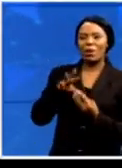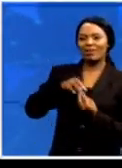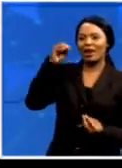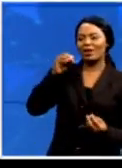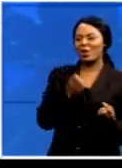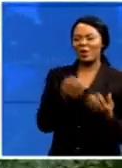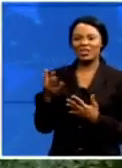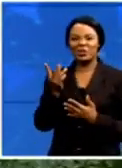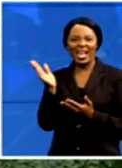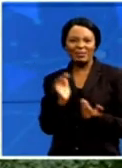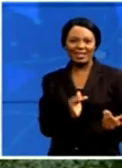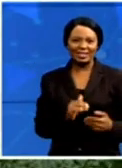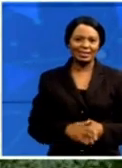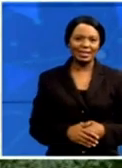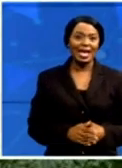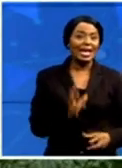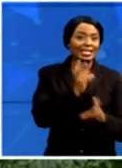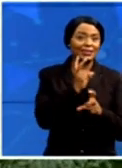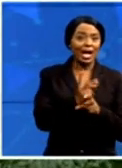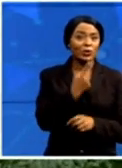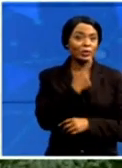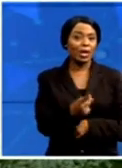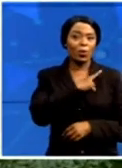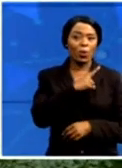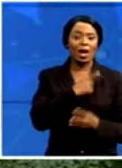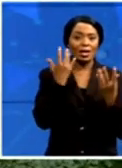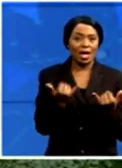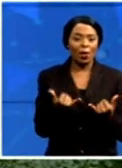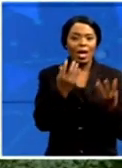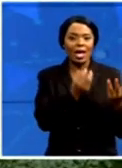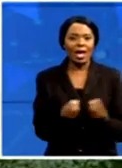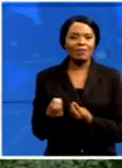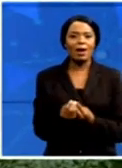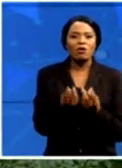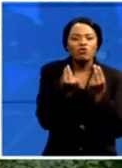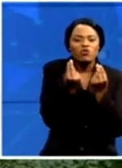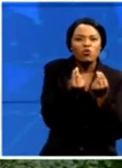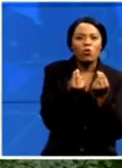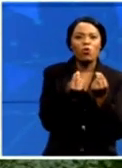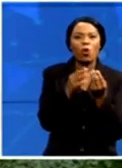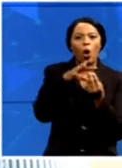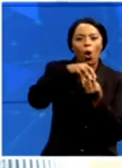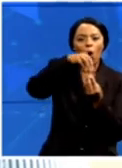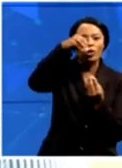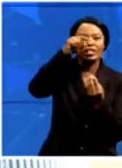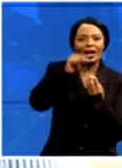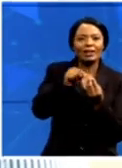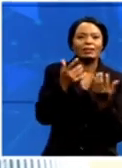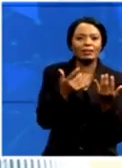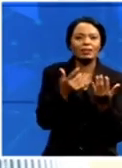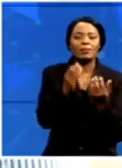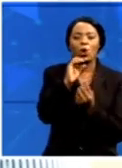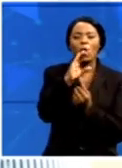to say because you've got orchards ranging from brand new orchards to very well established orchards. So it's